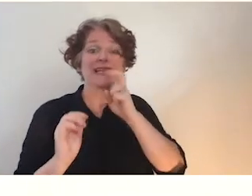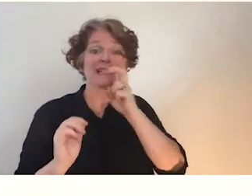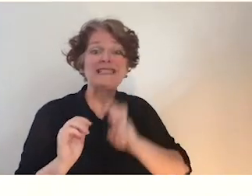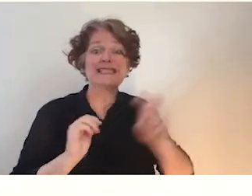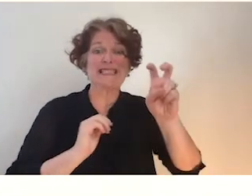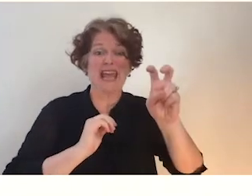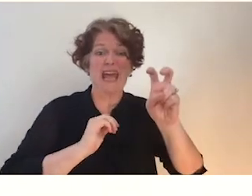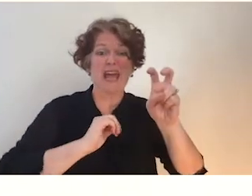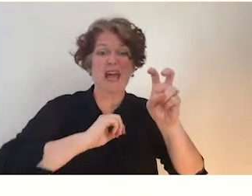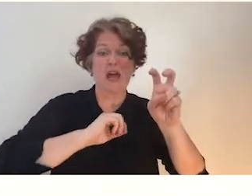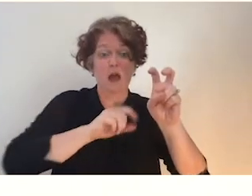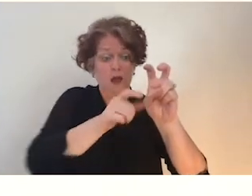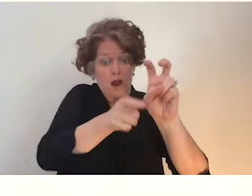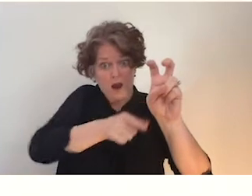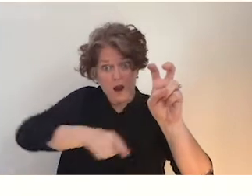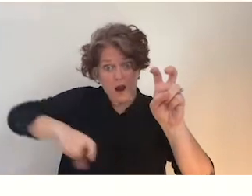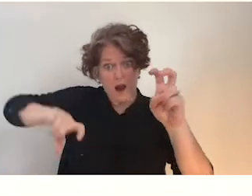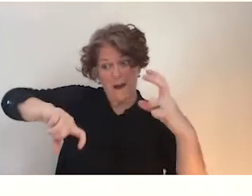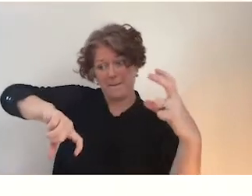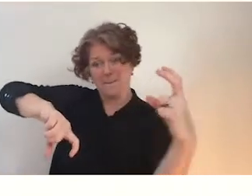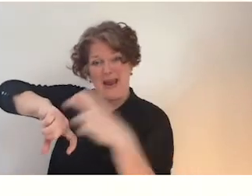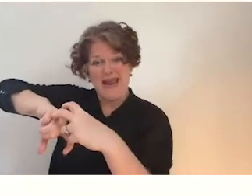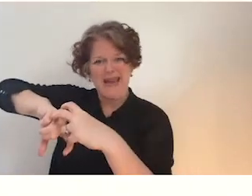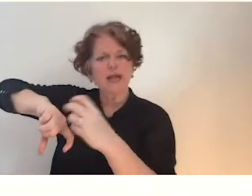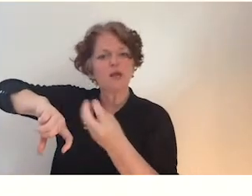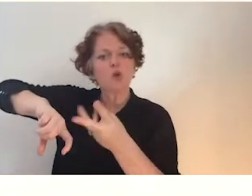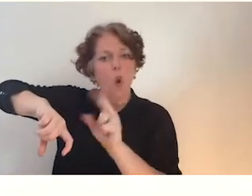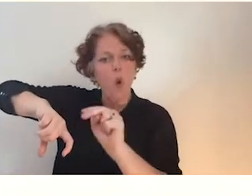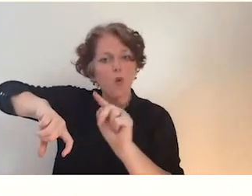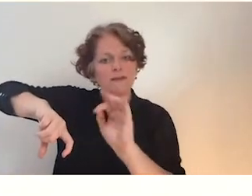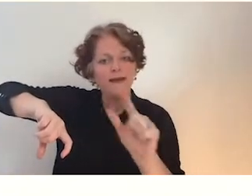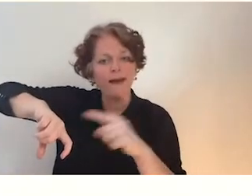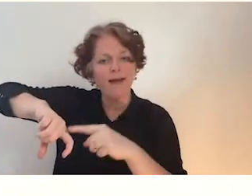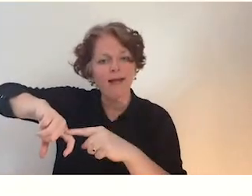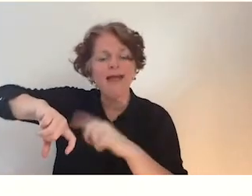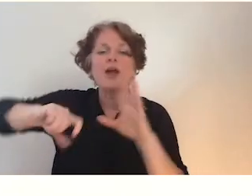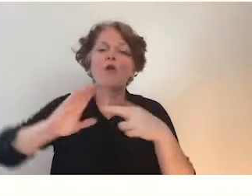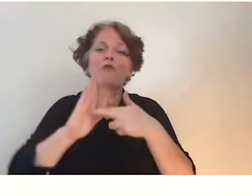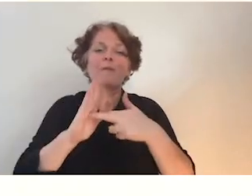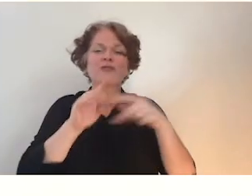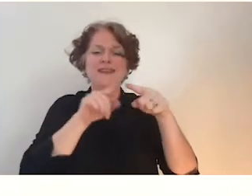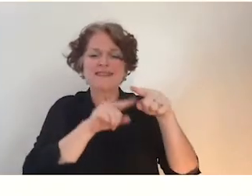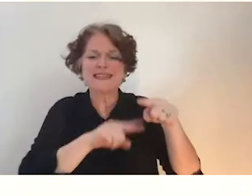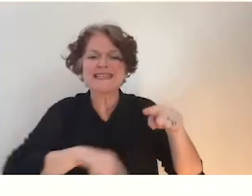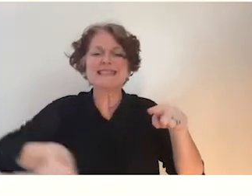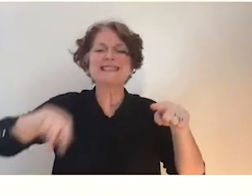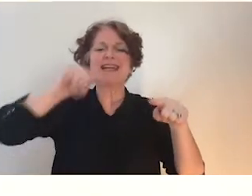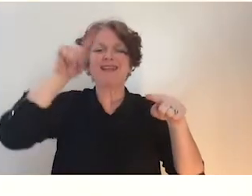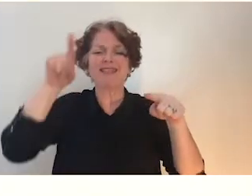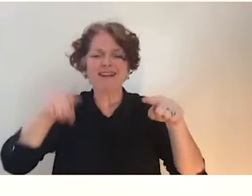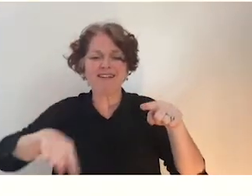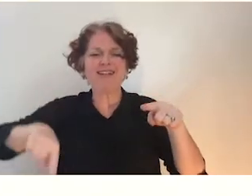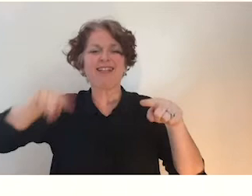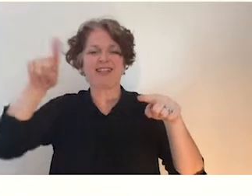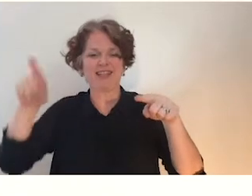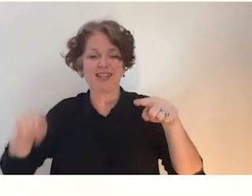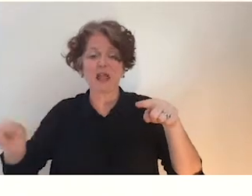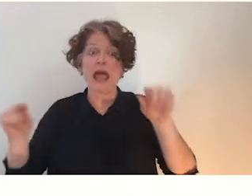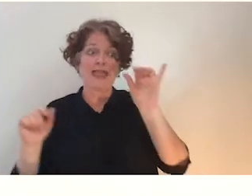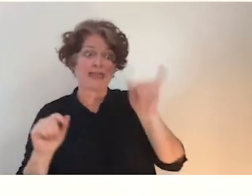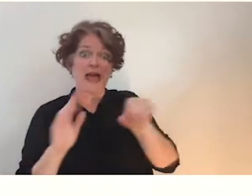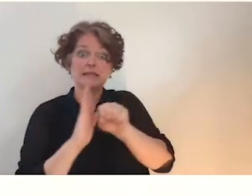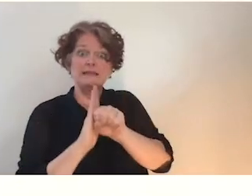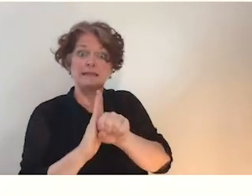own tail. The Ouroboros represents the cyclical nature of life. For me, the Ouroboros has been a